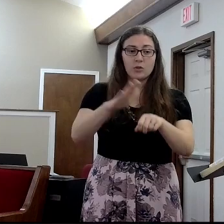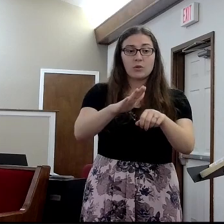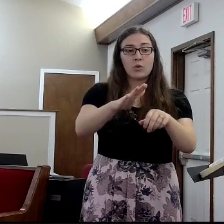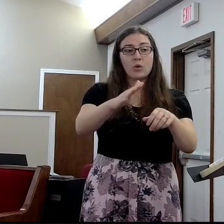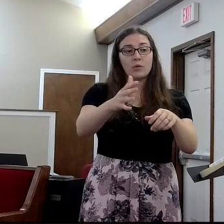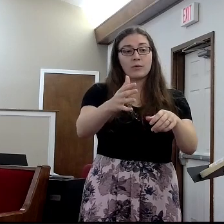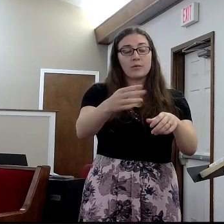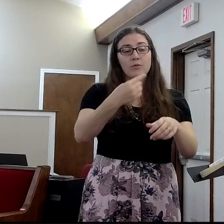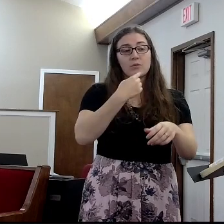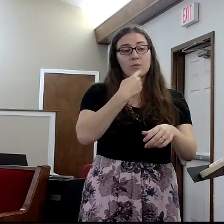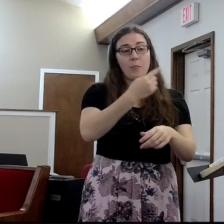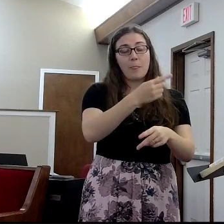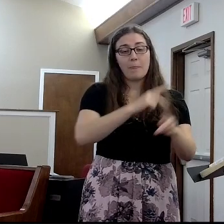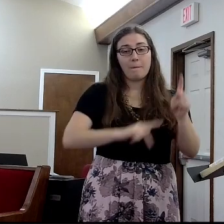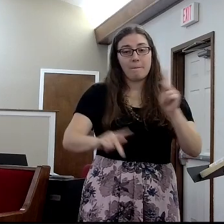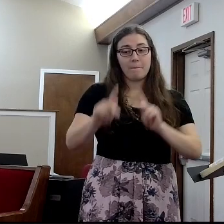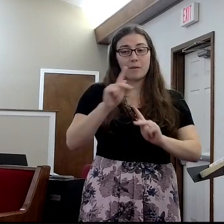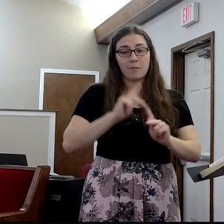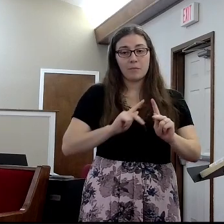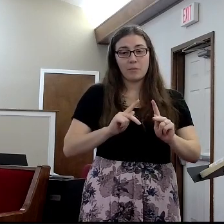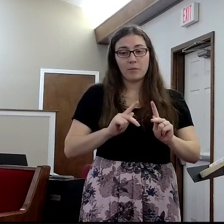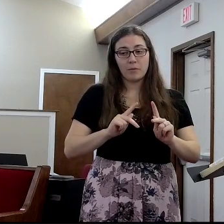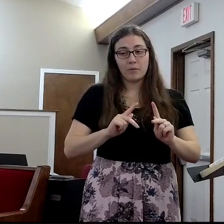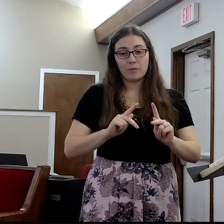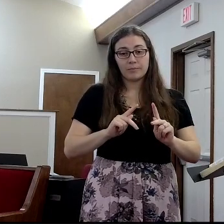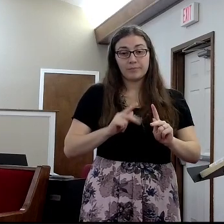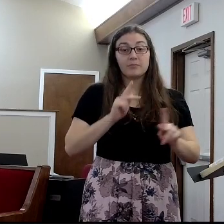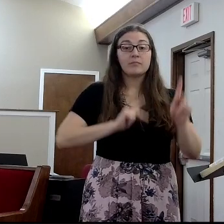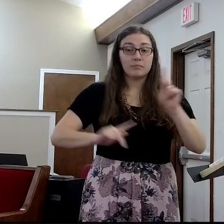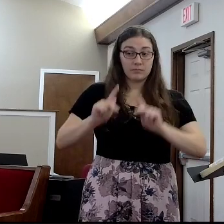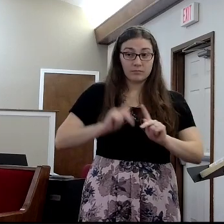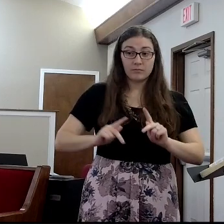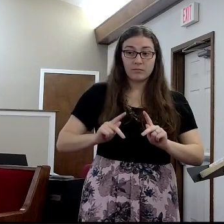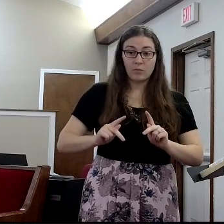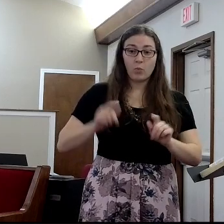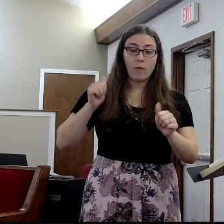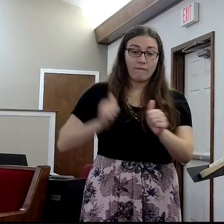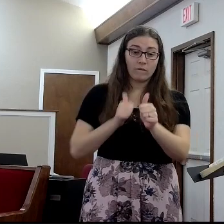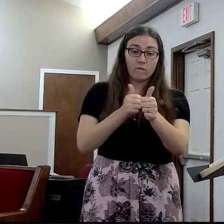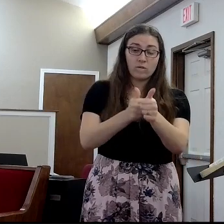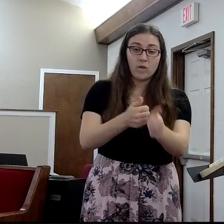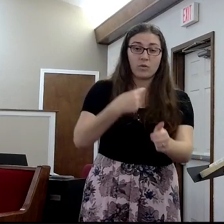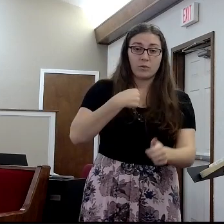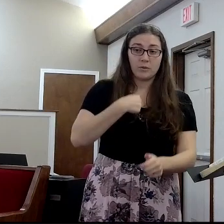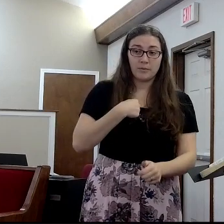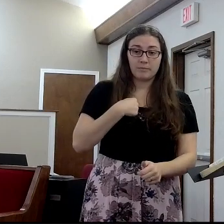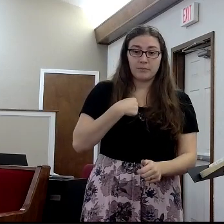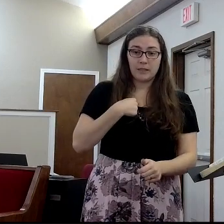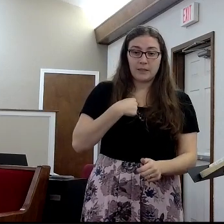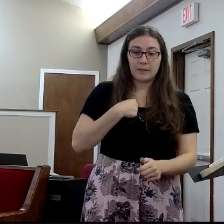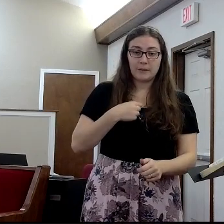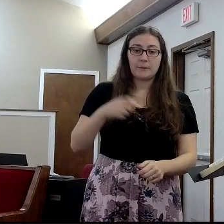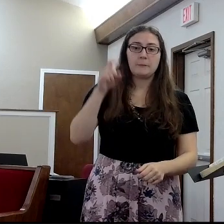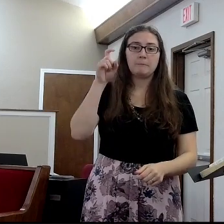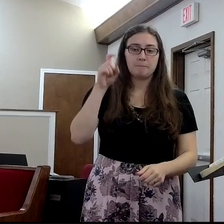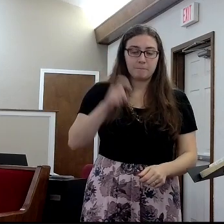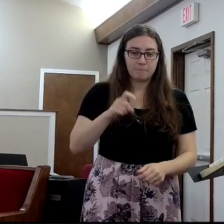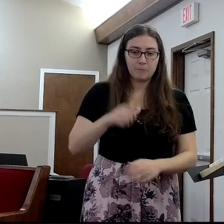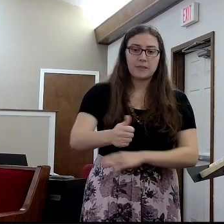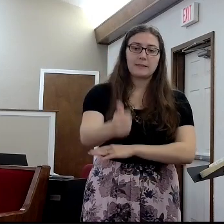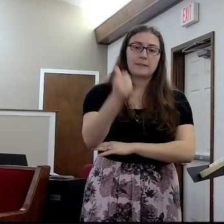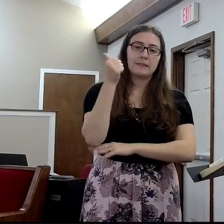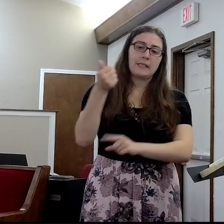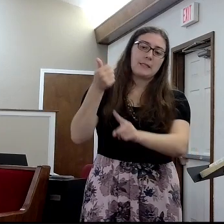unto him, with his disciples also, he said unto them, Whosoever will come after me, let him